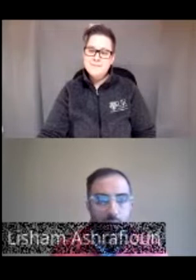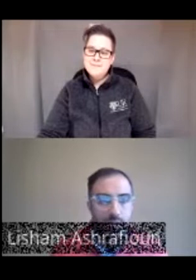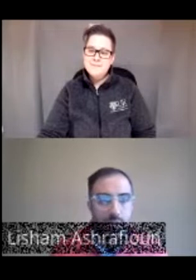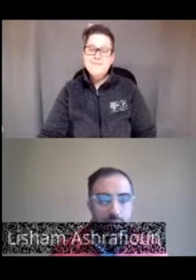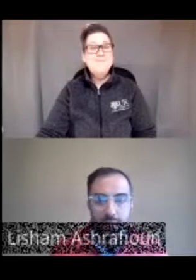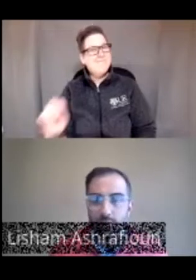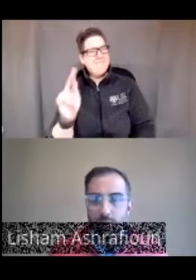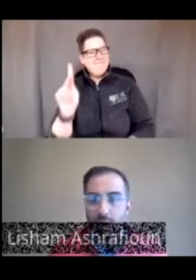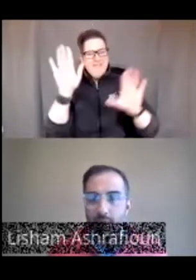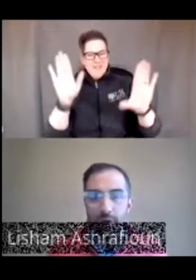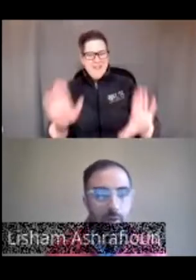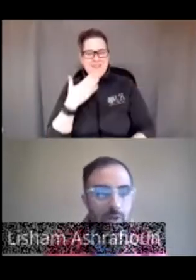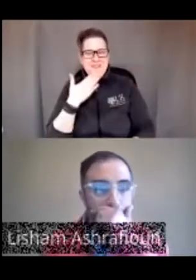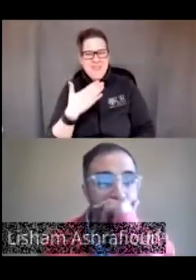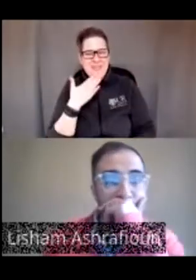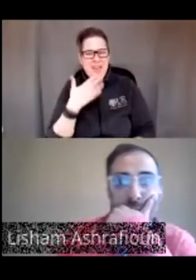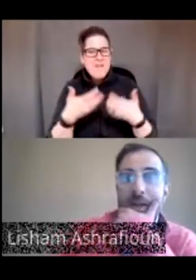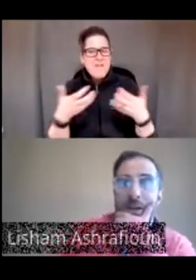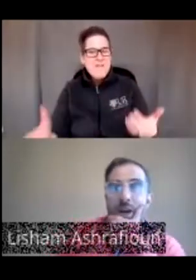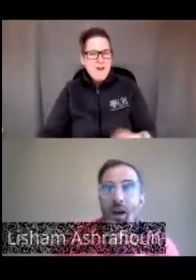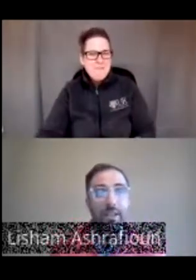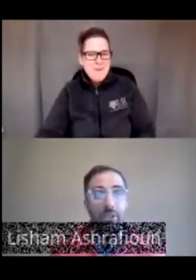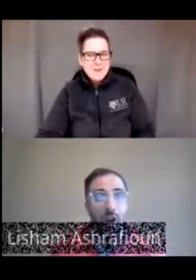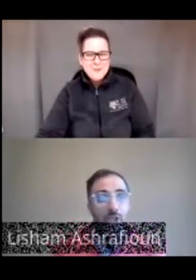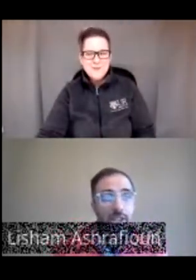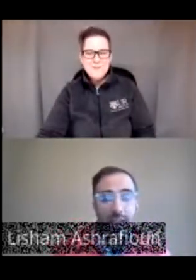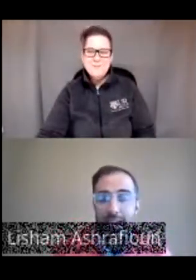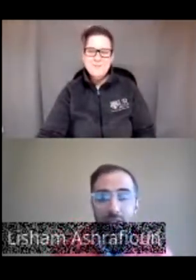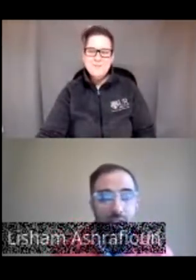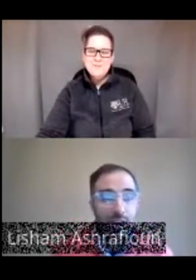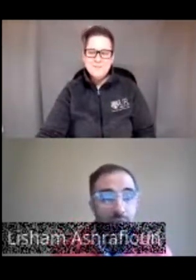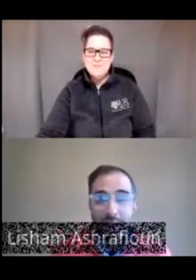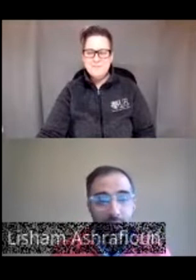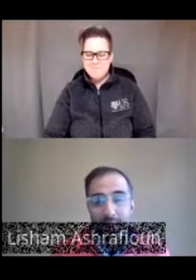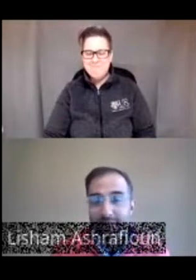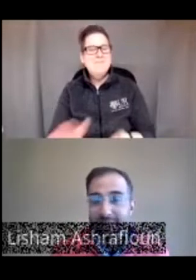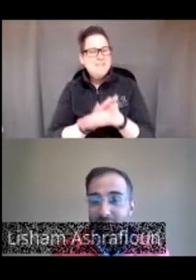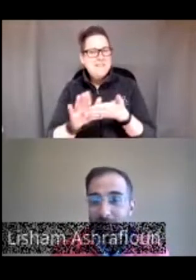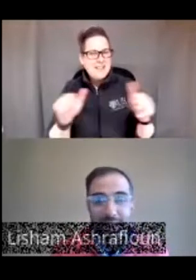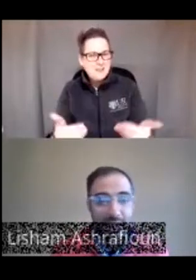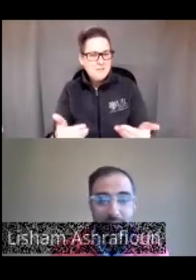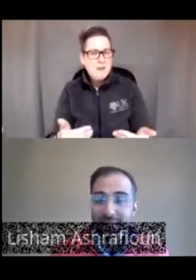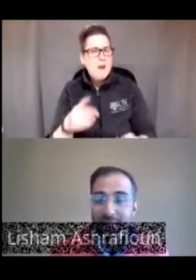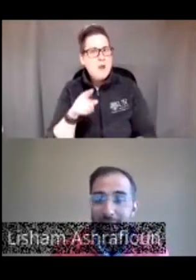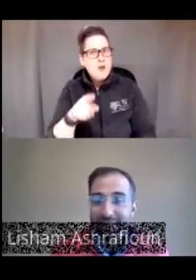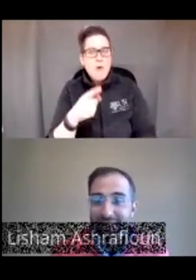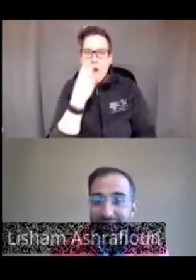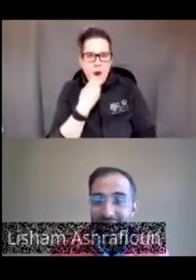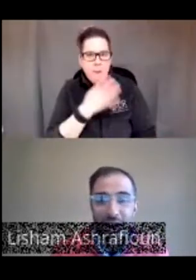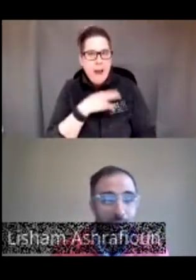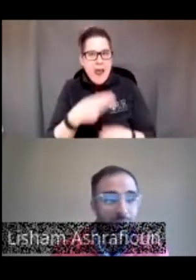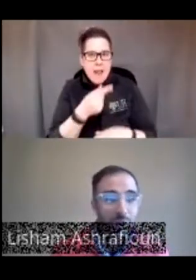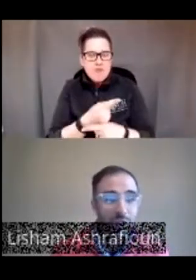Okay, awesome. Thank you very much for that introduction, and you nailed the pronunciation of my name, so that's